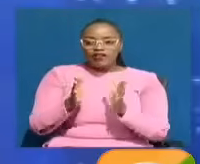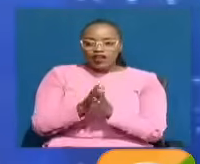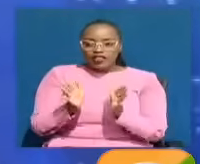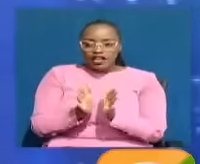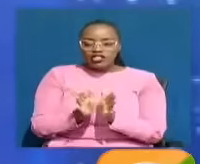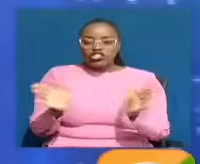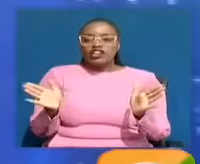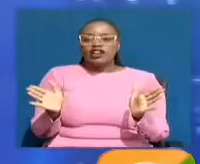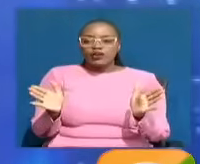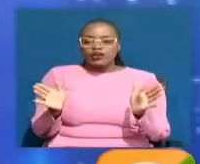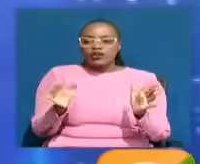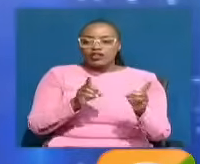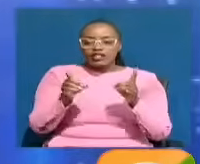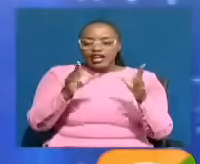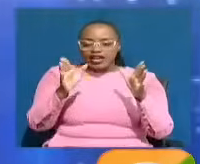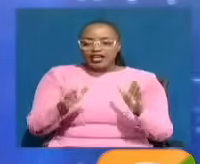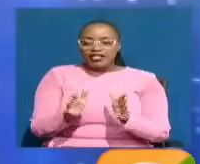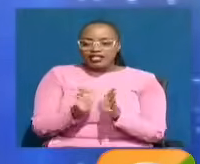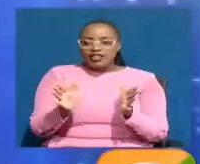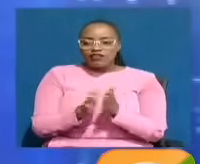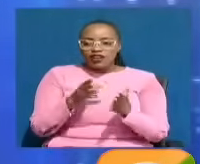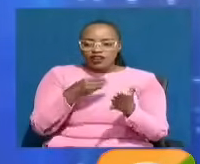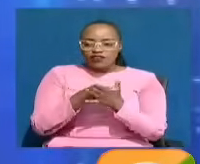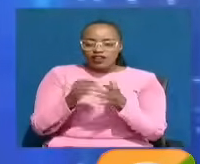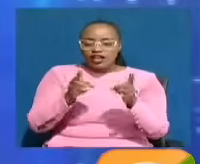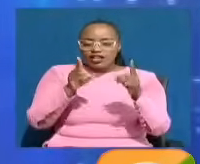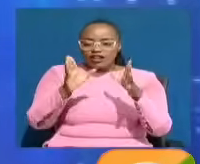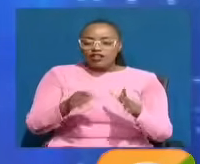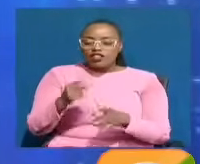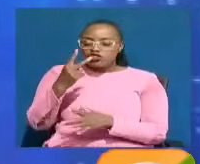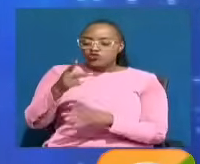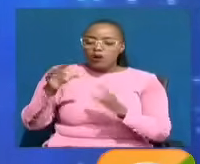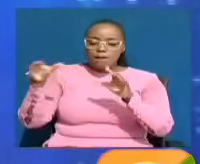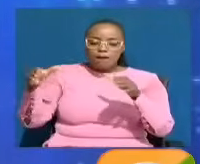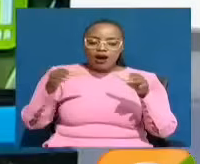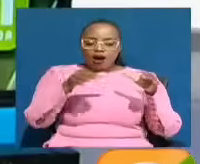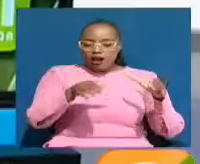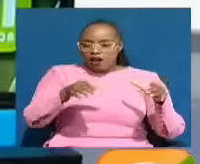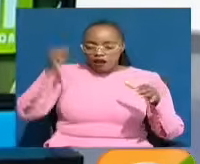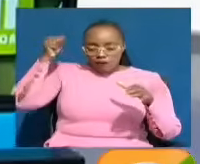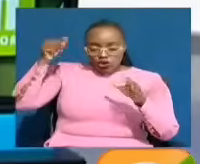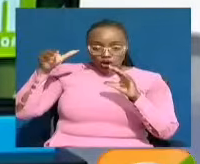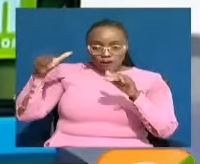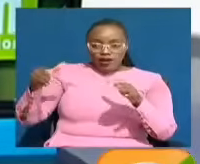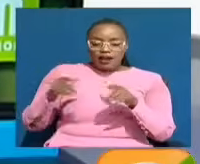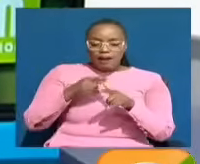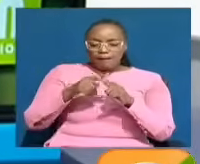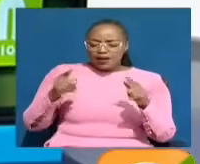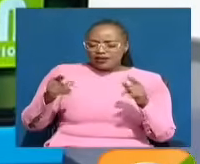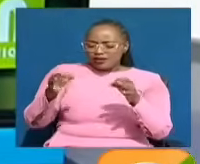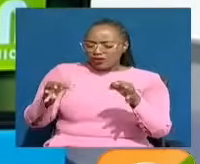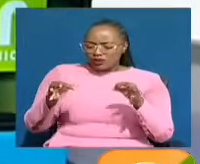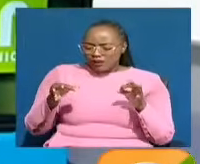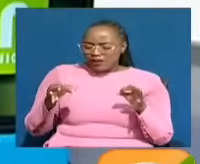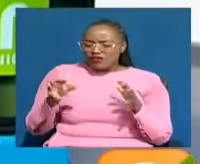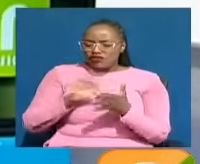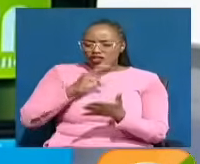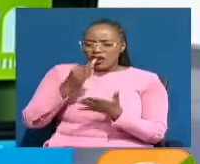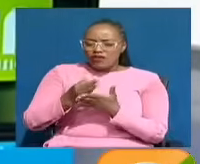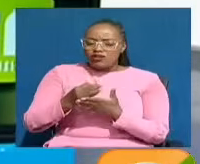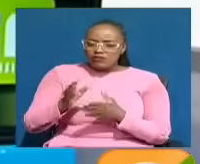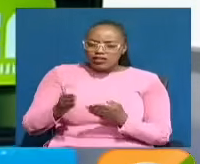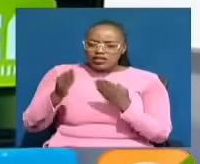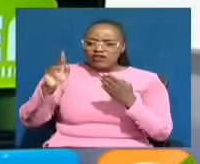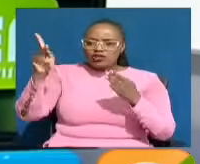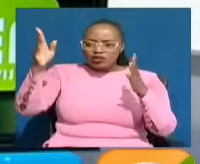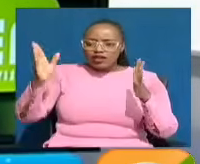general director generals and finance directors of the two political parties. Right, but the accountability of those funds should also be to the people of Kenya.